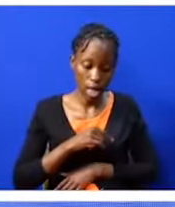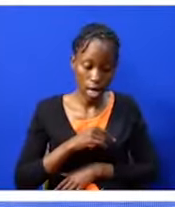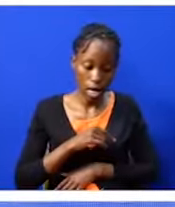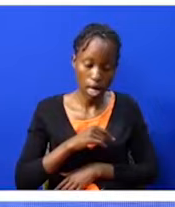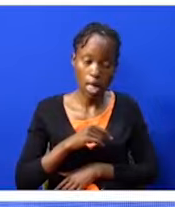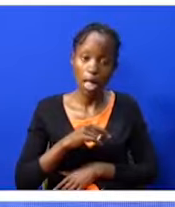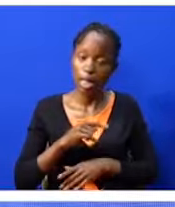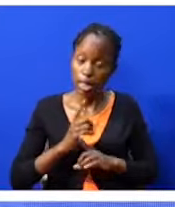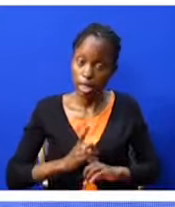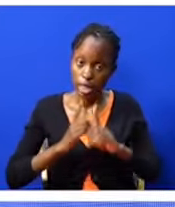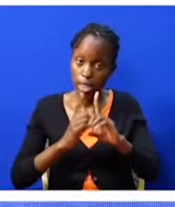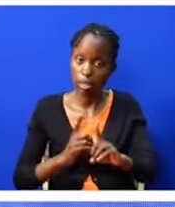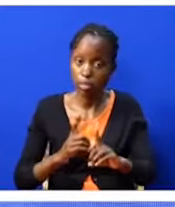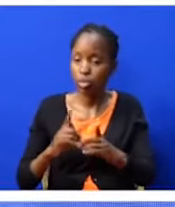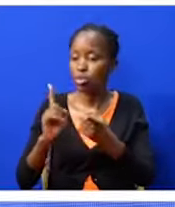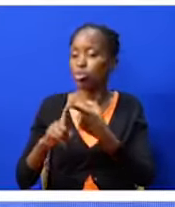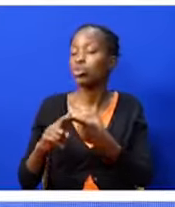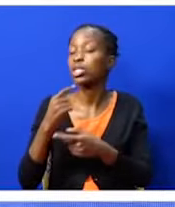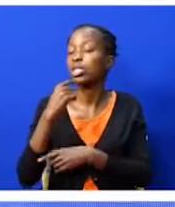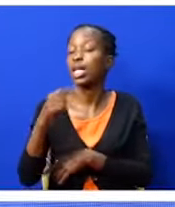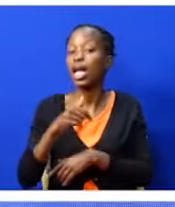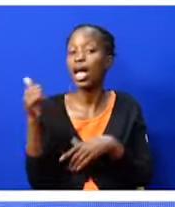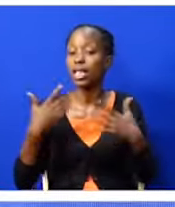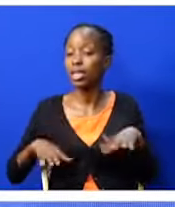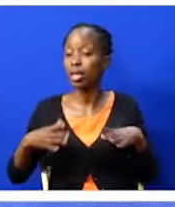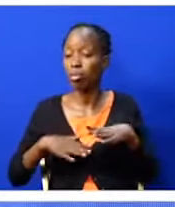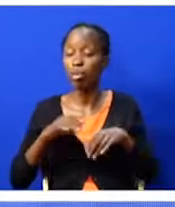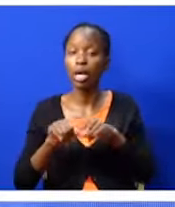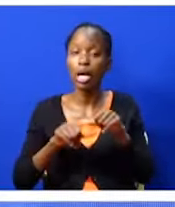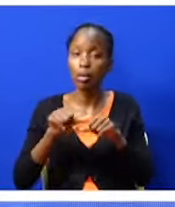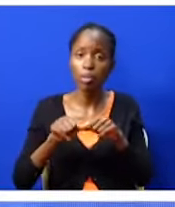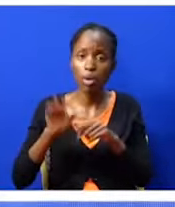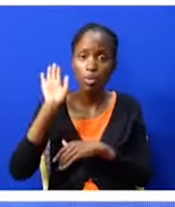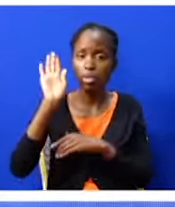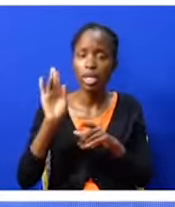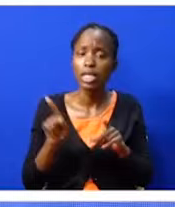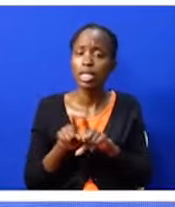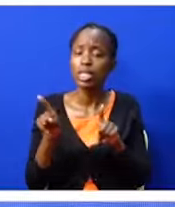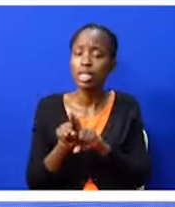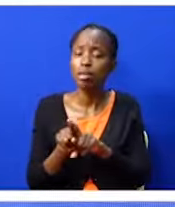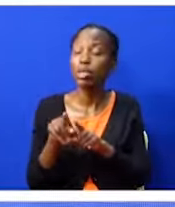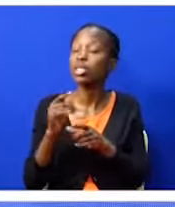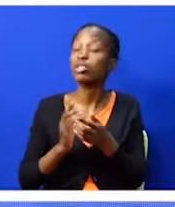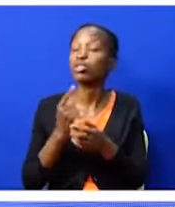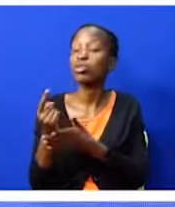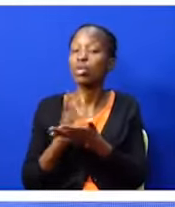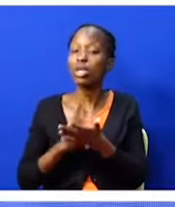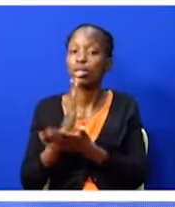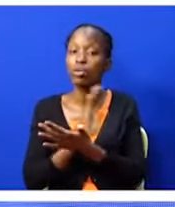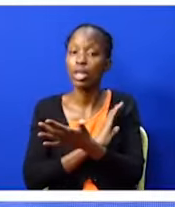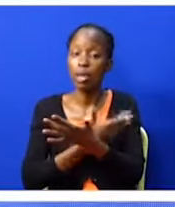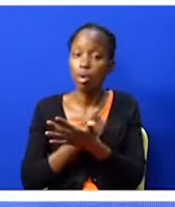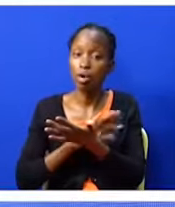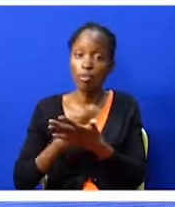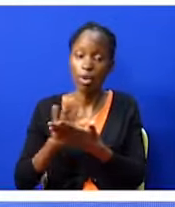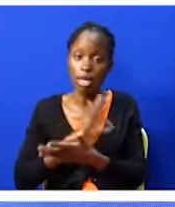the disciples to witness, to tell others about him. And it was only through the power of the Holy